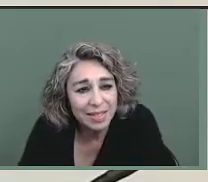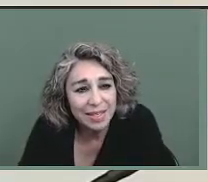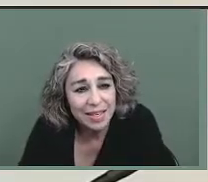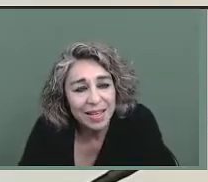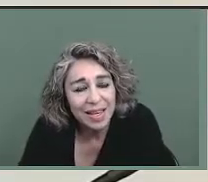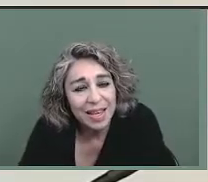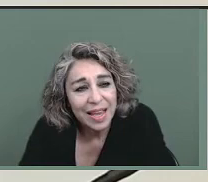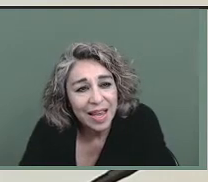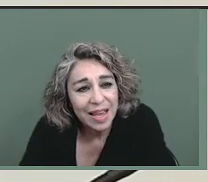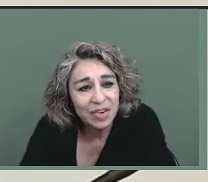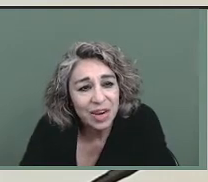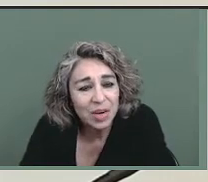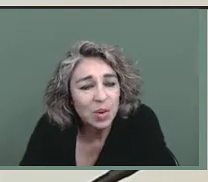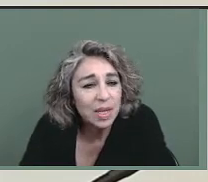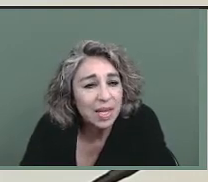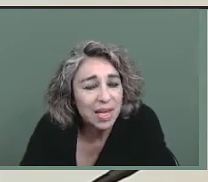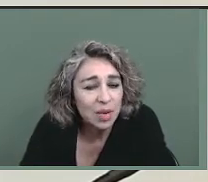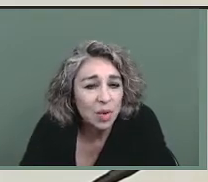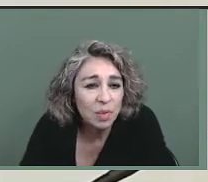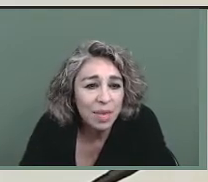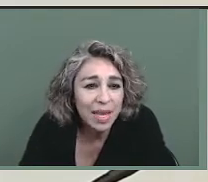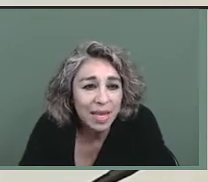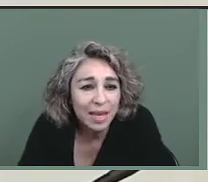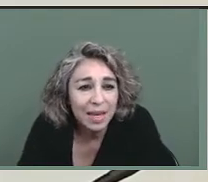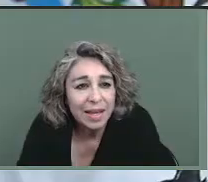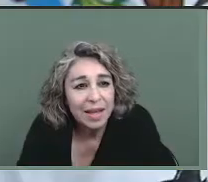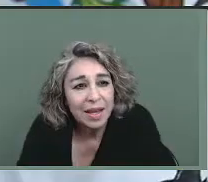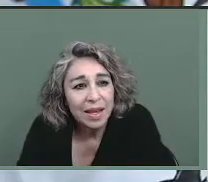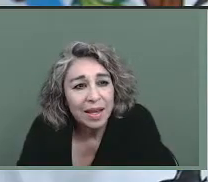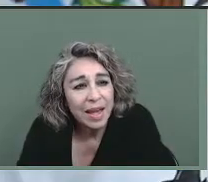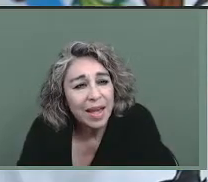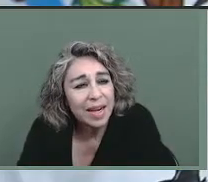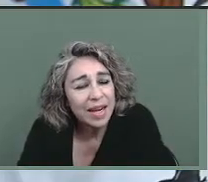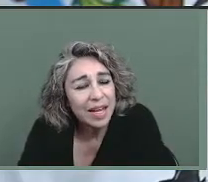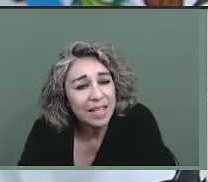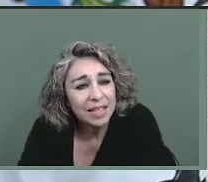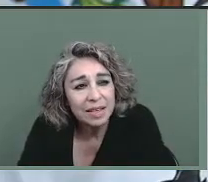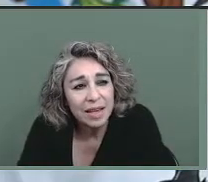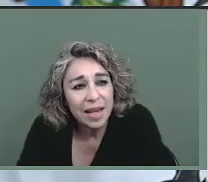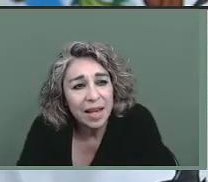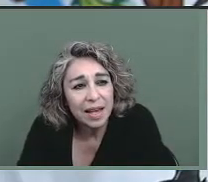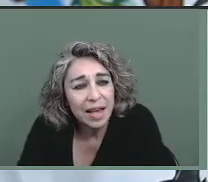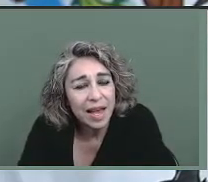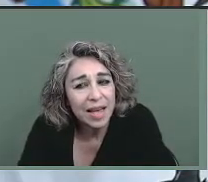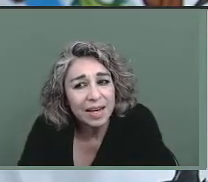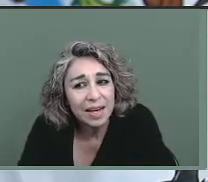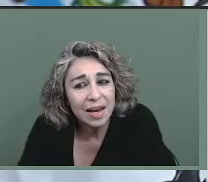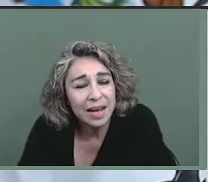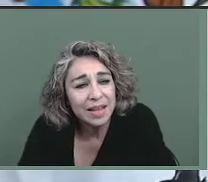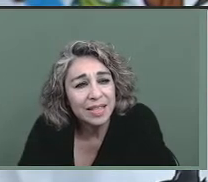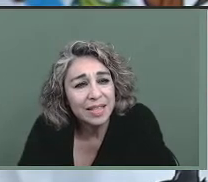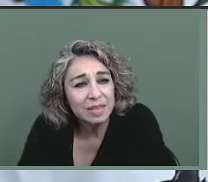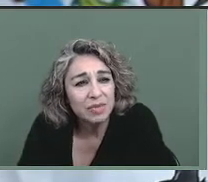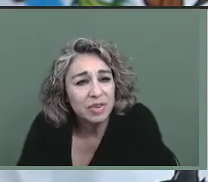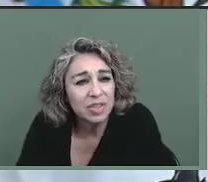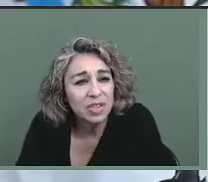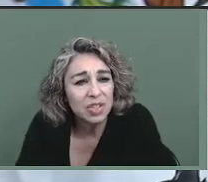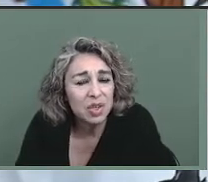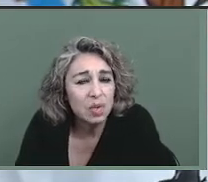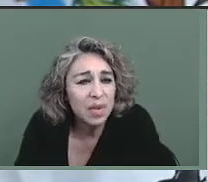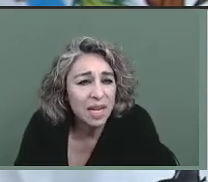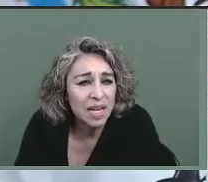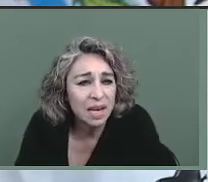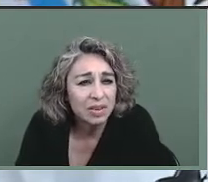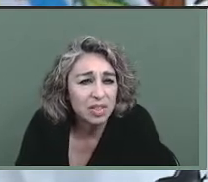peace and tranquility and well-being. And it has had this for